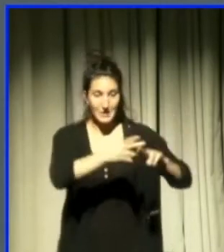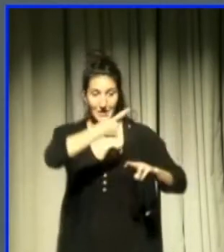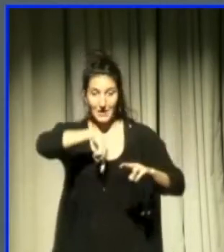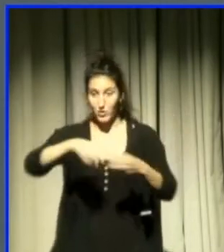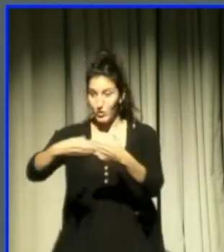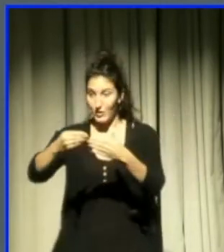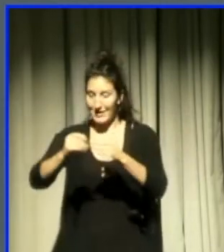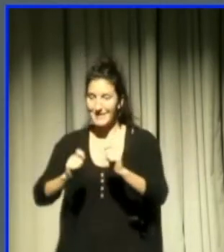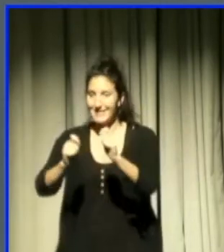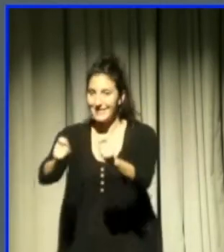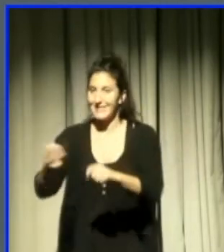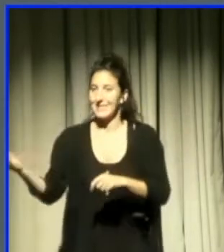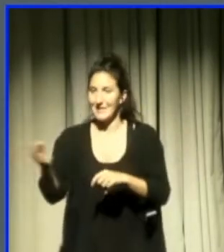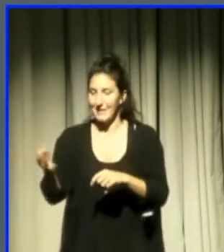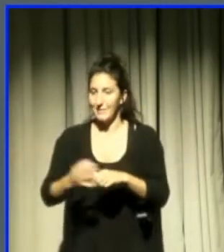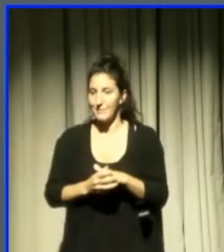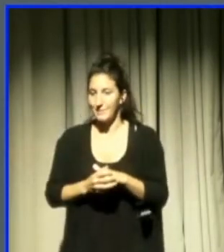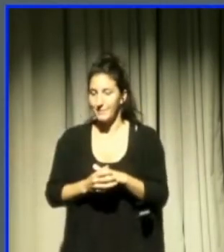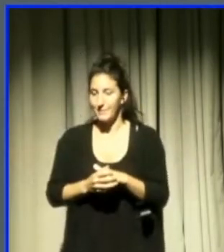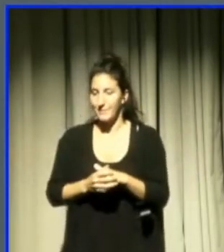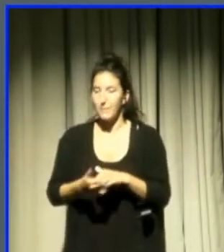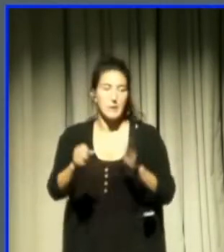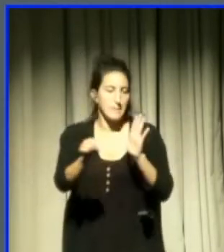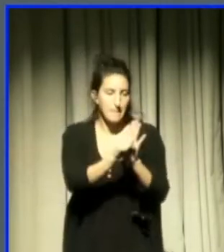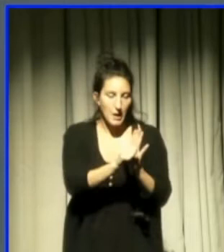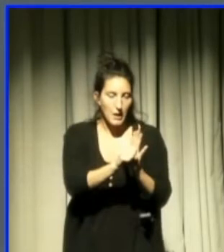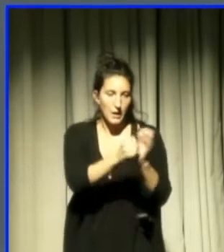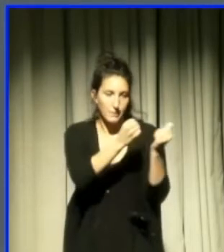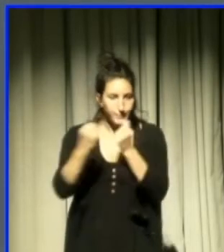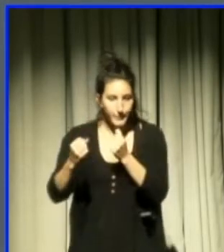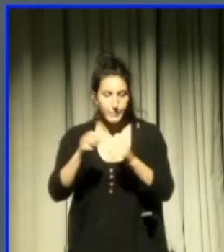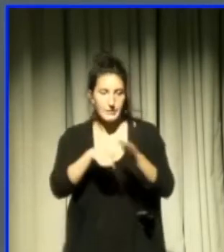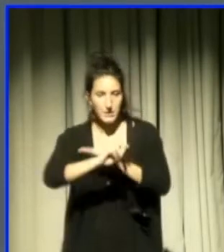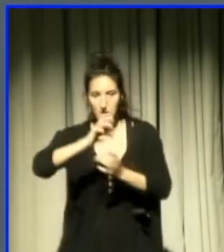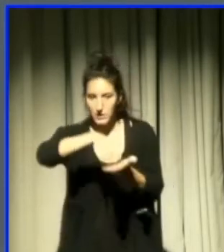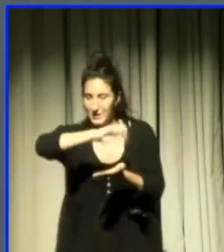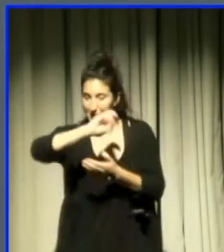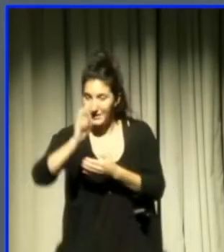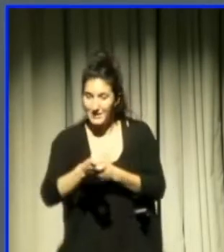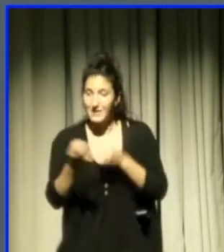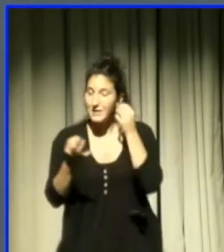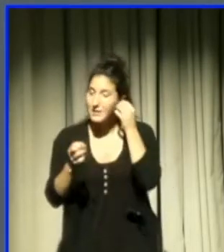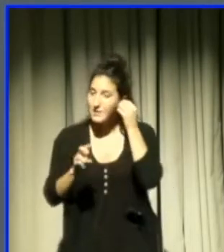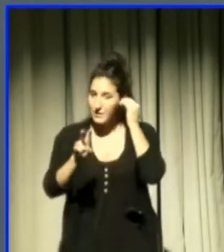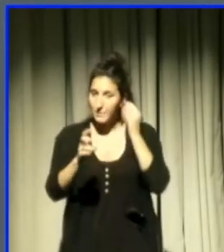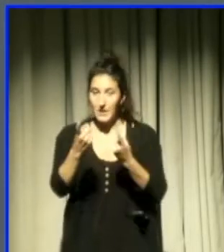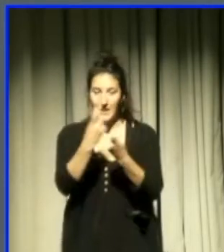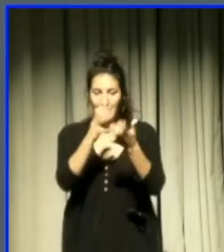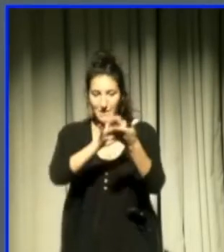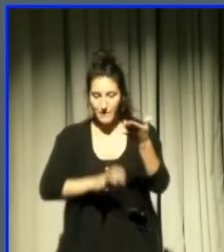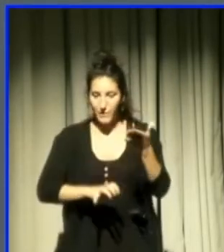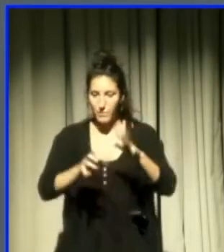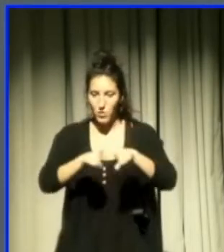clients, global brands and agencies, is this kind of automated reporting, which is,